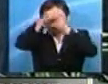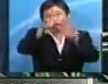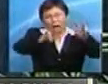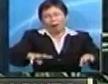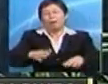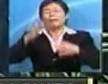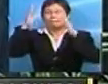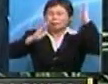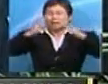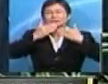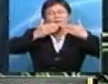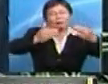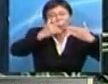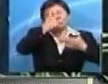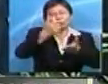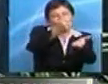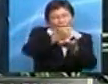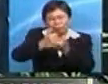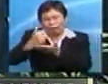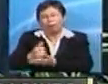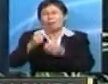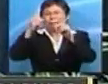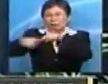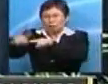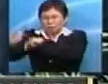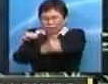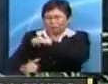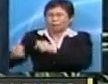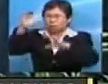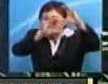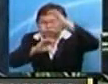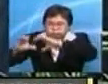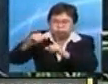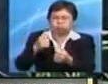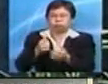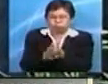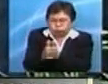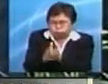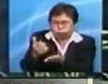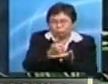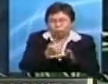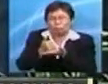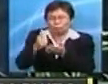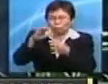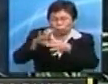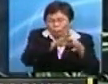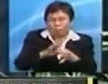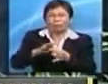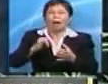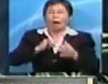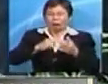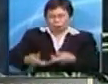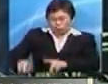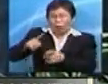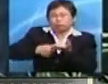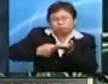their invaluable help in the multinational search effort. I will also use this opportunity to discuss the possibility